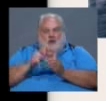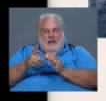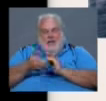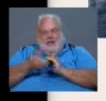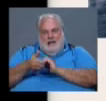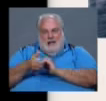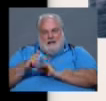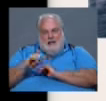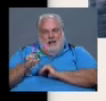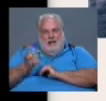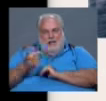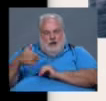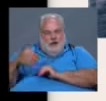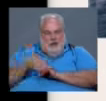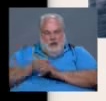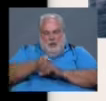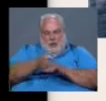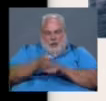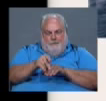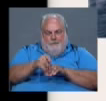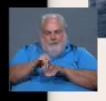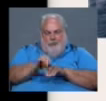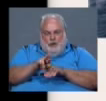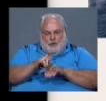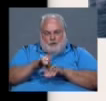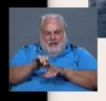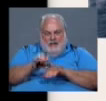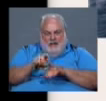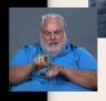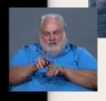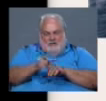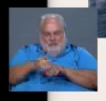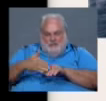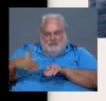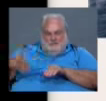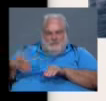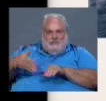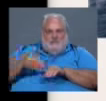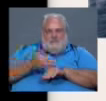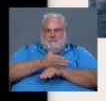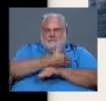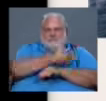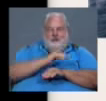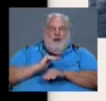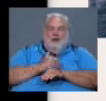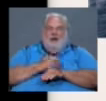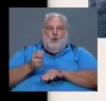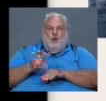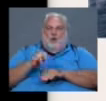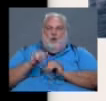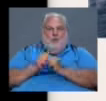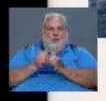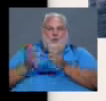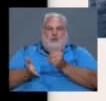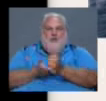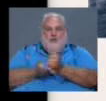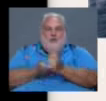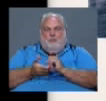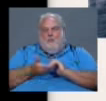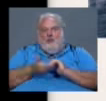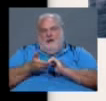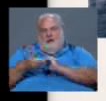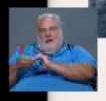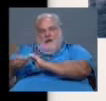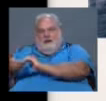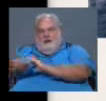actually drive into port, go pier side, get underway, twist the ship, get out on our own wherever we need. So again, a lot of capability there